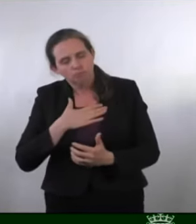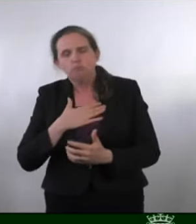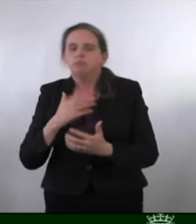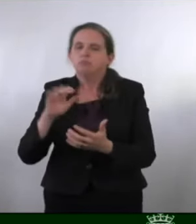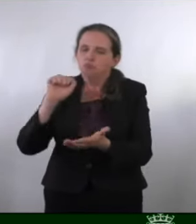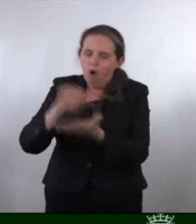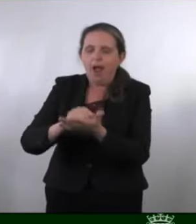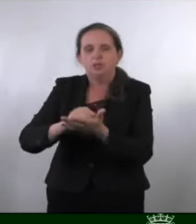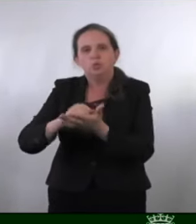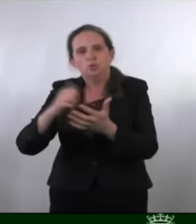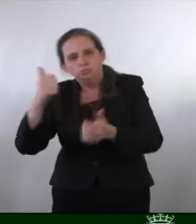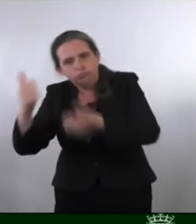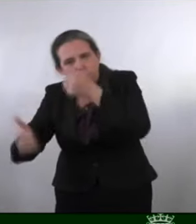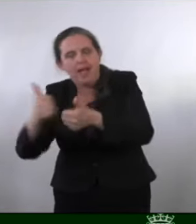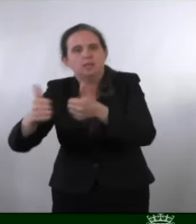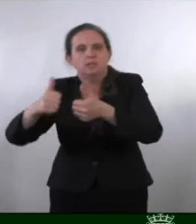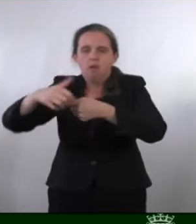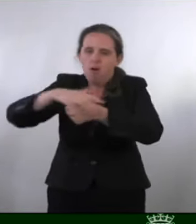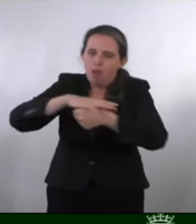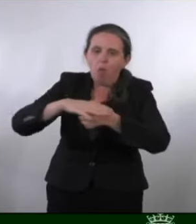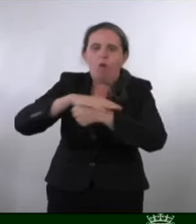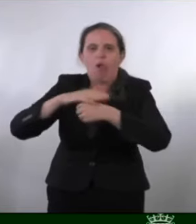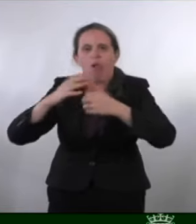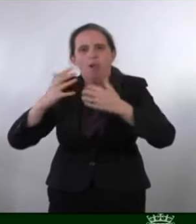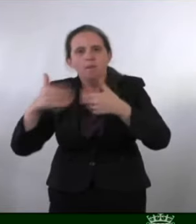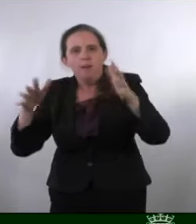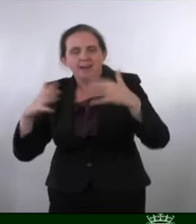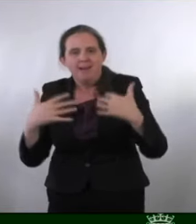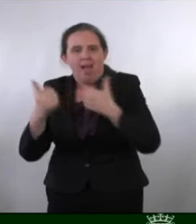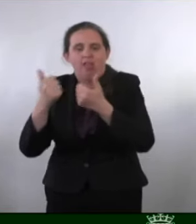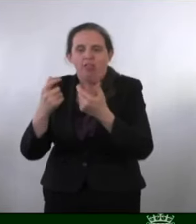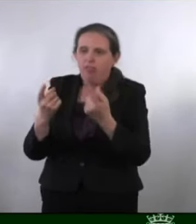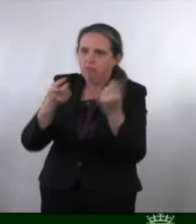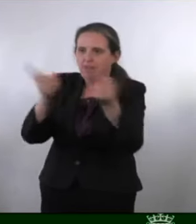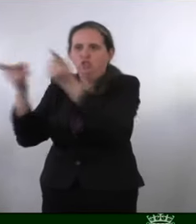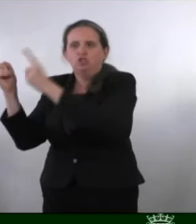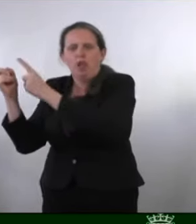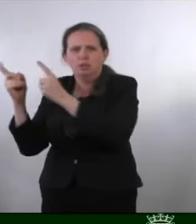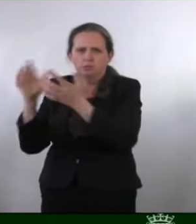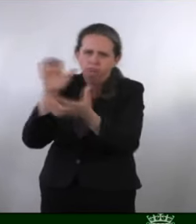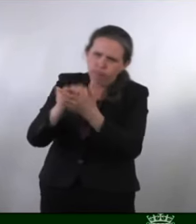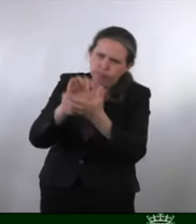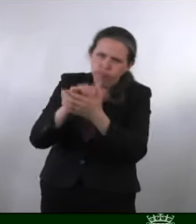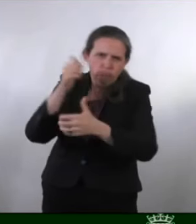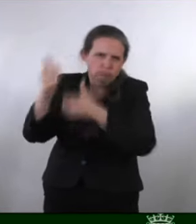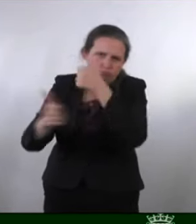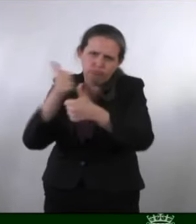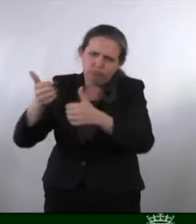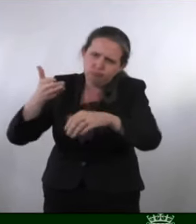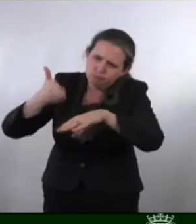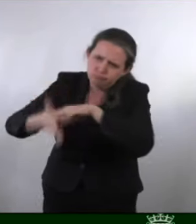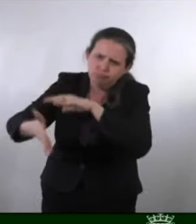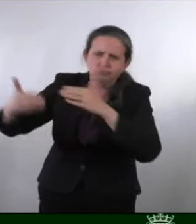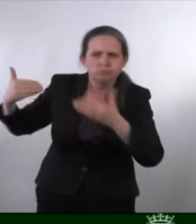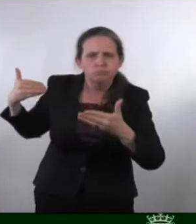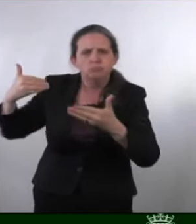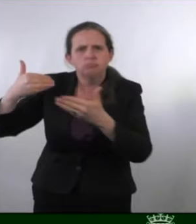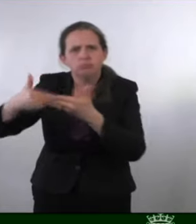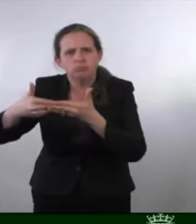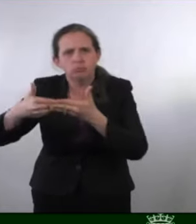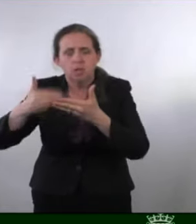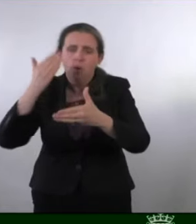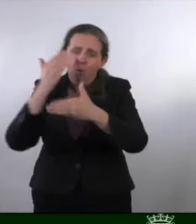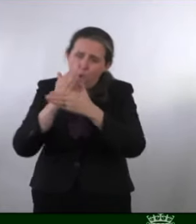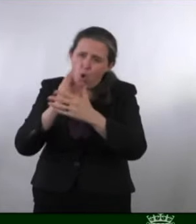done an amazing amount of work throughout this crisis, and we work incredibly closely with them right across